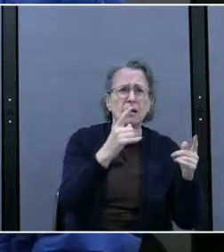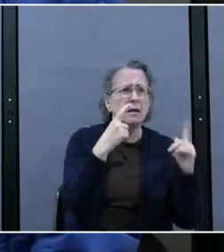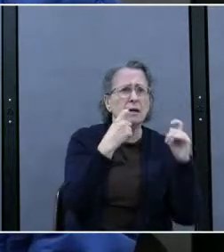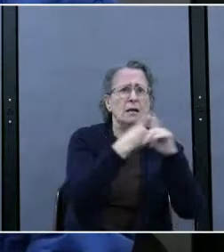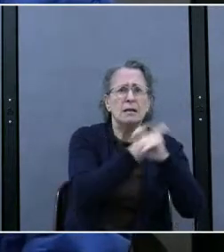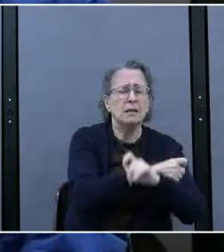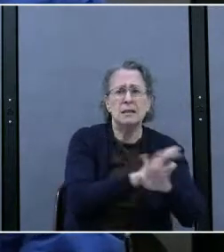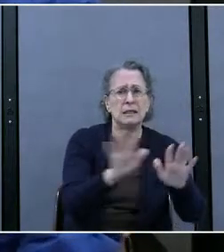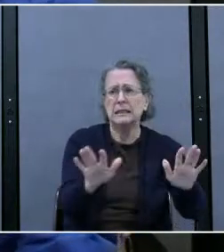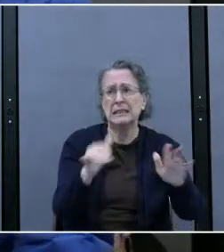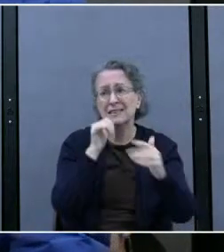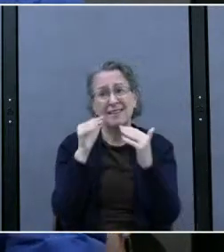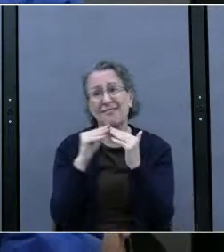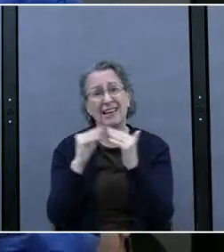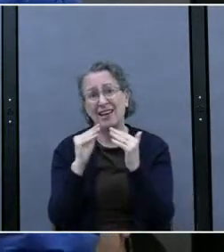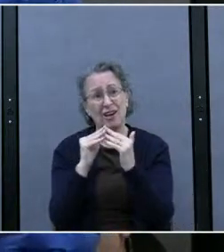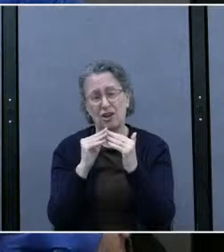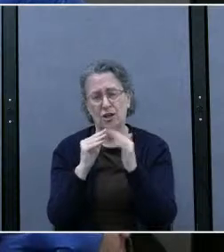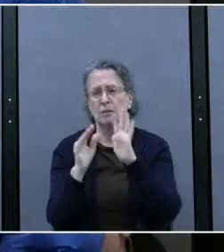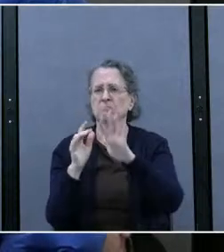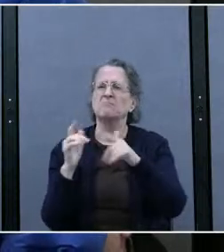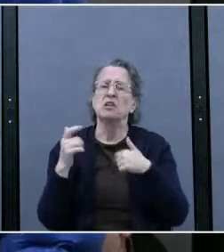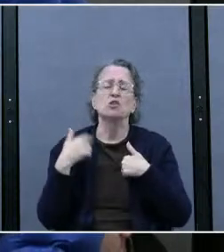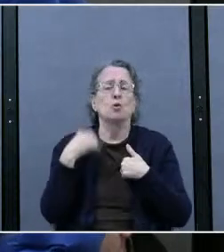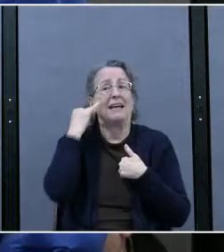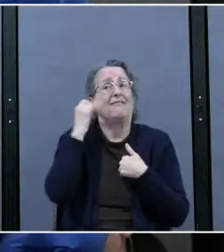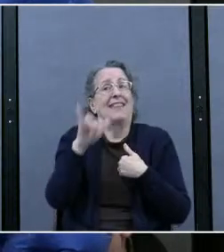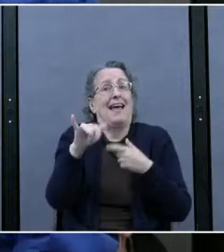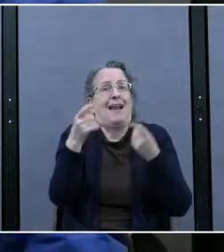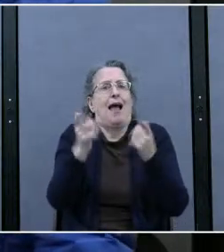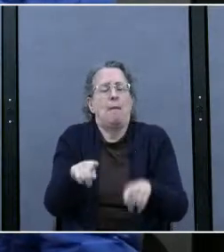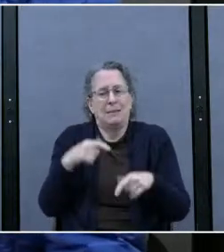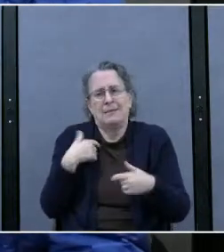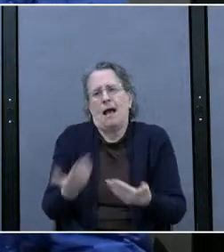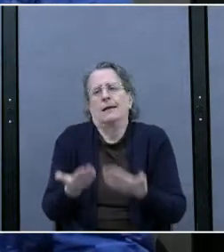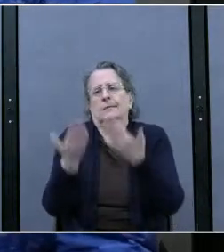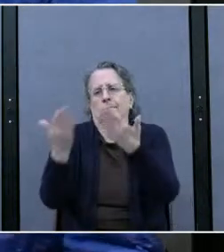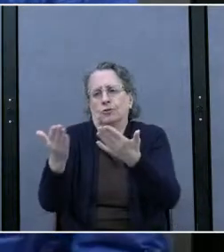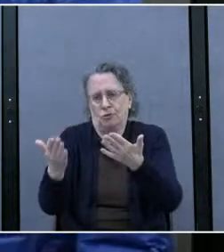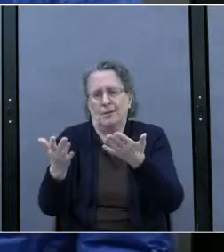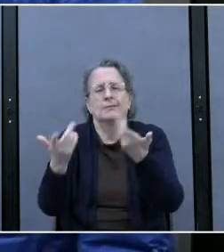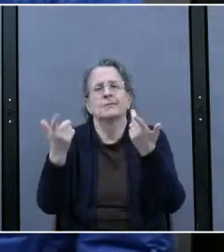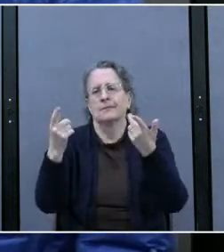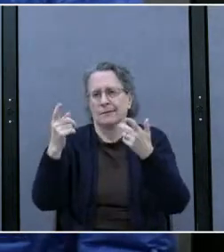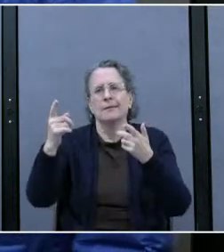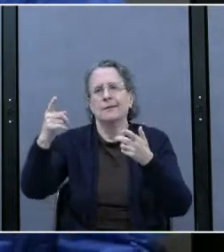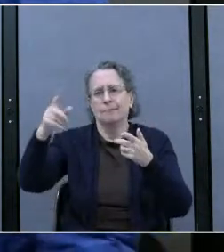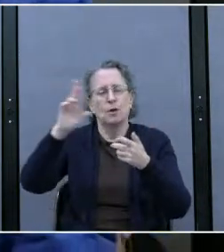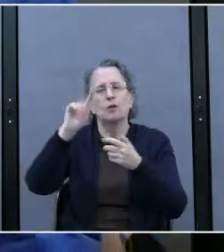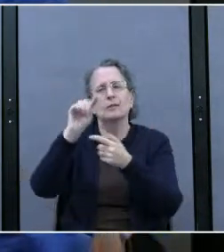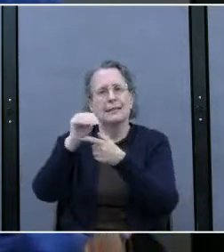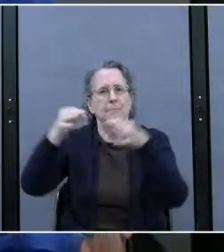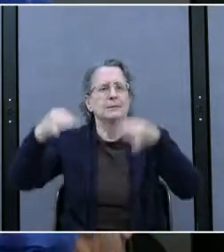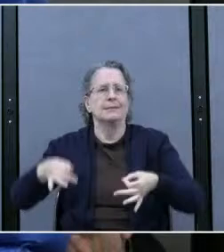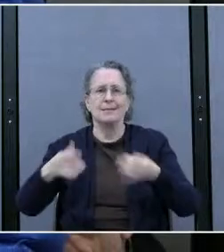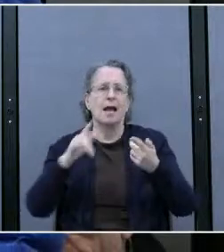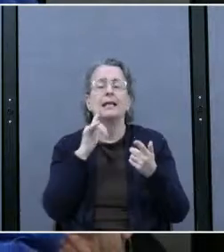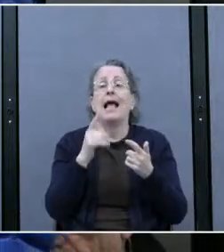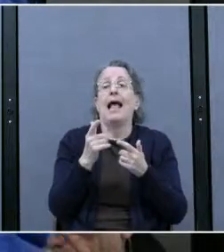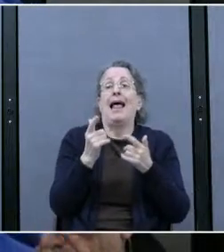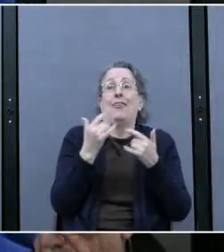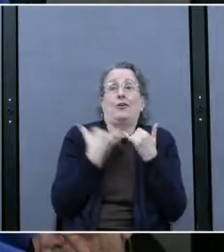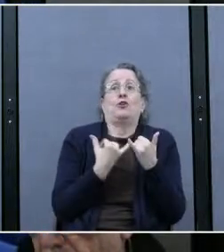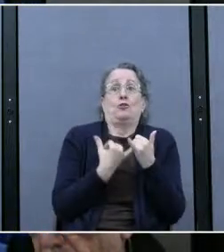be to say that the existing committee be reappointed to be able to take care of the new decision, and then the new committee would